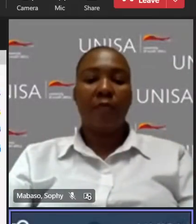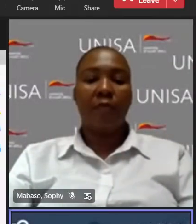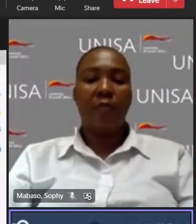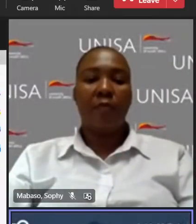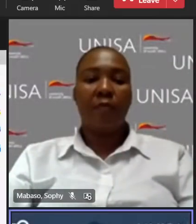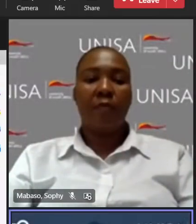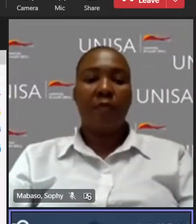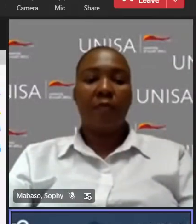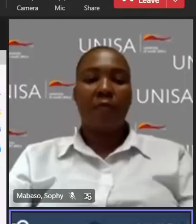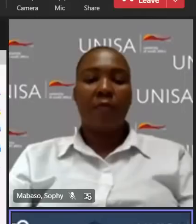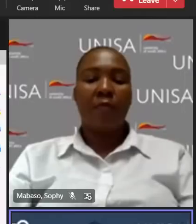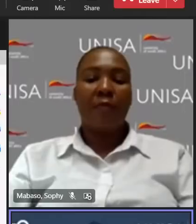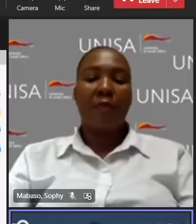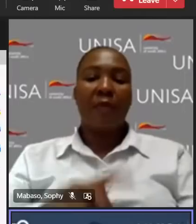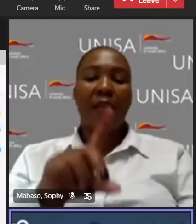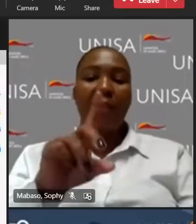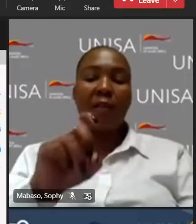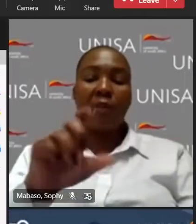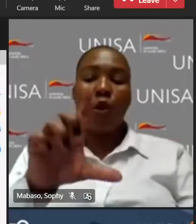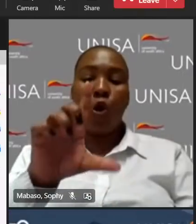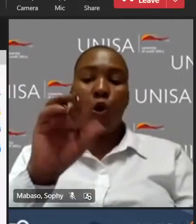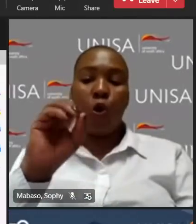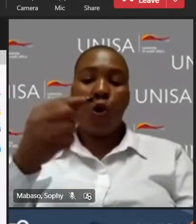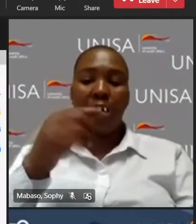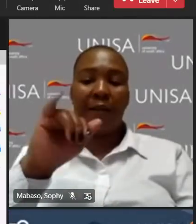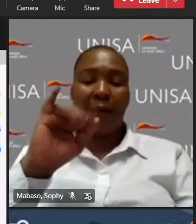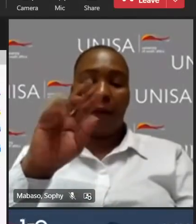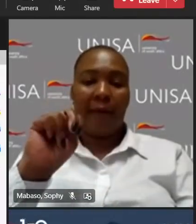And click on login.